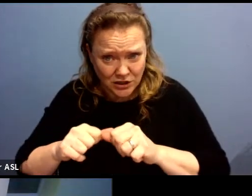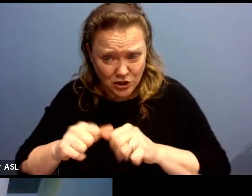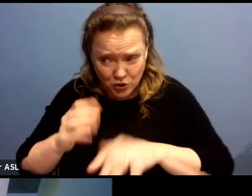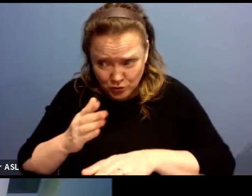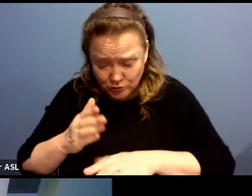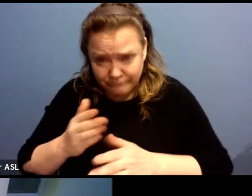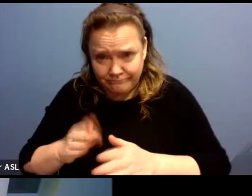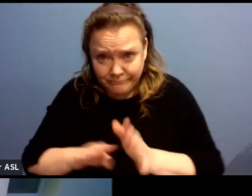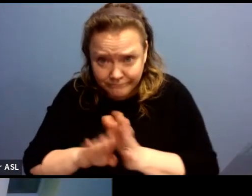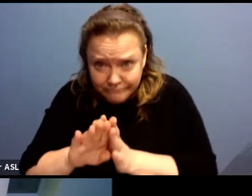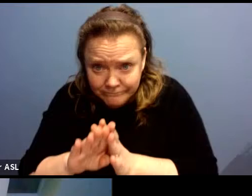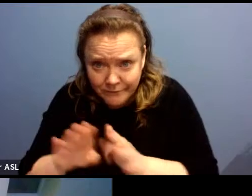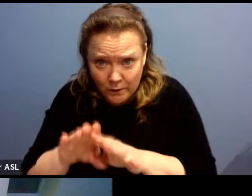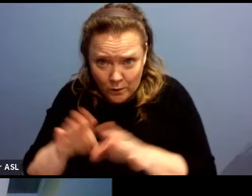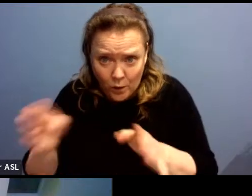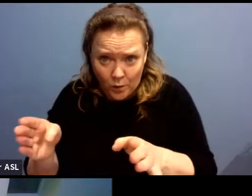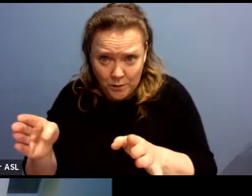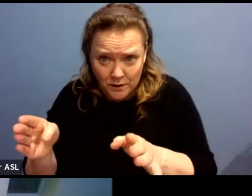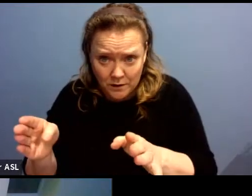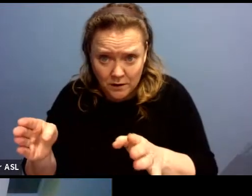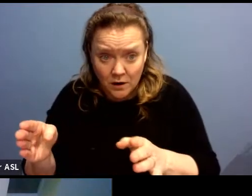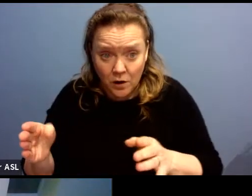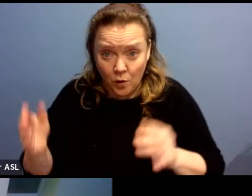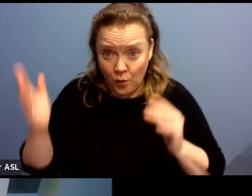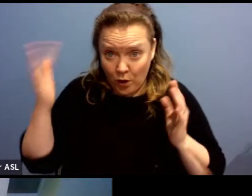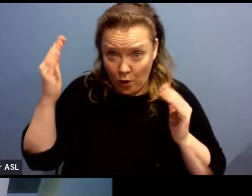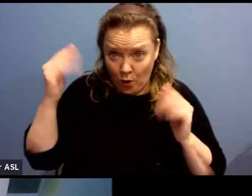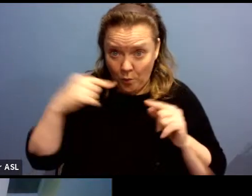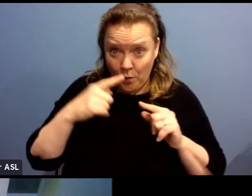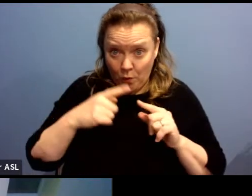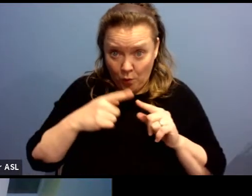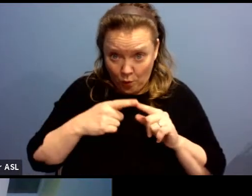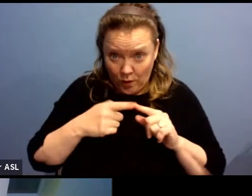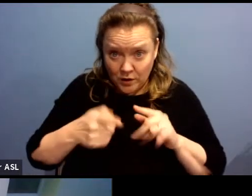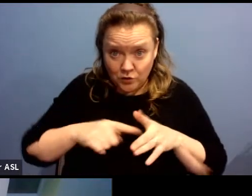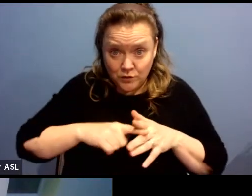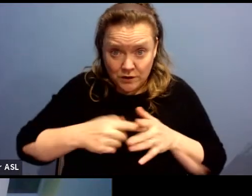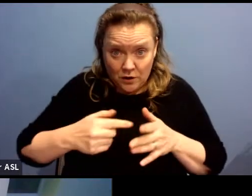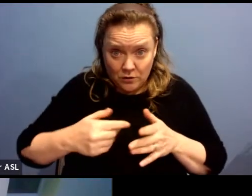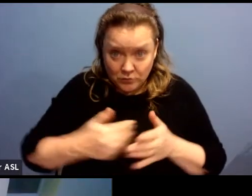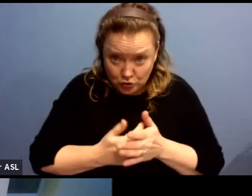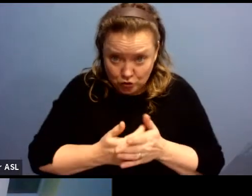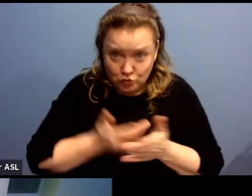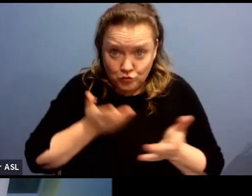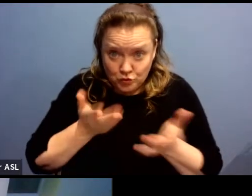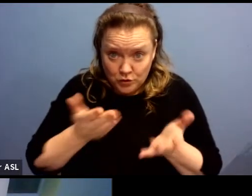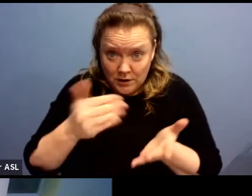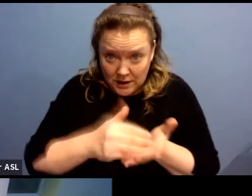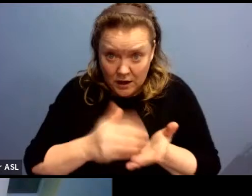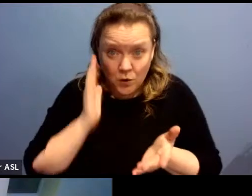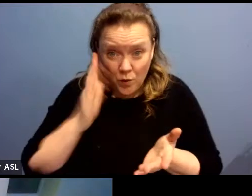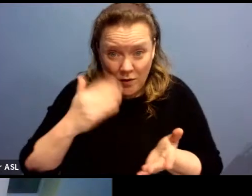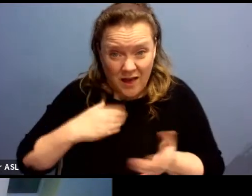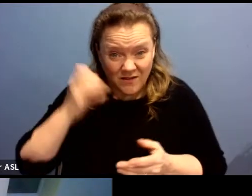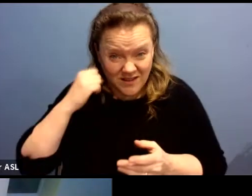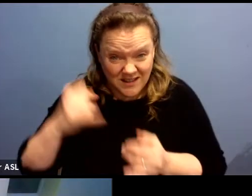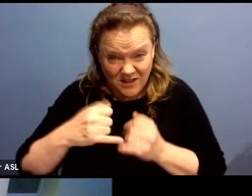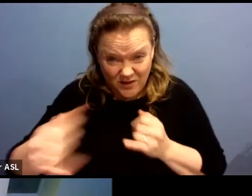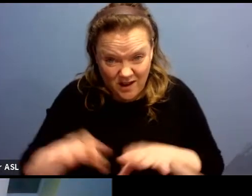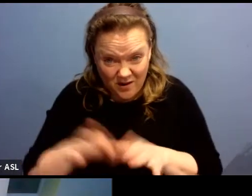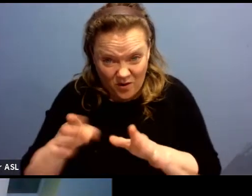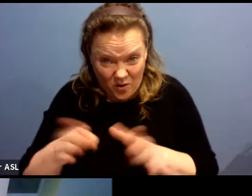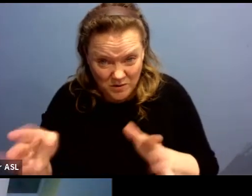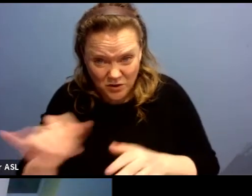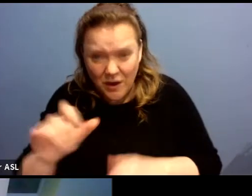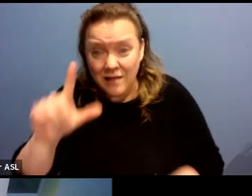which we'd like to see open when the system is ready to begin revenue service. Loudoun County has invested millions of dollars